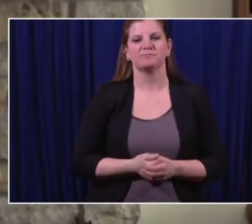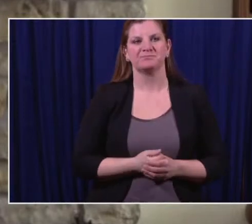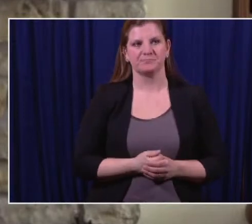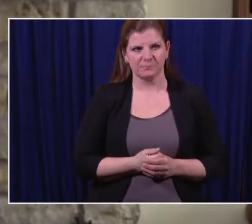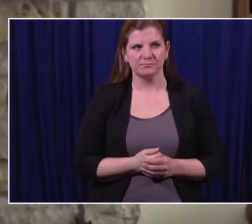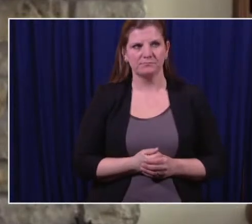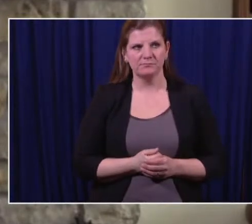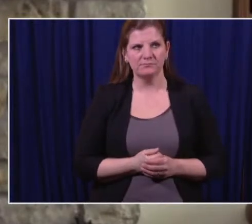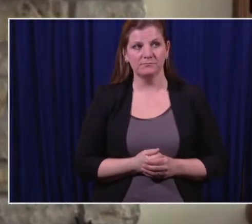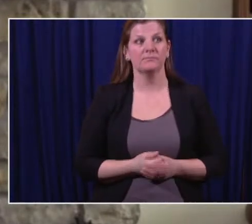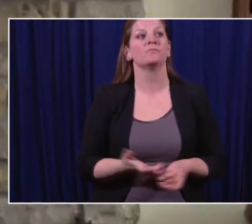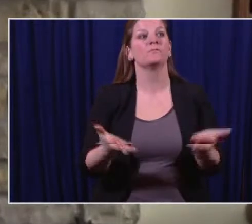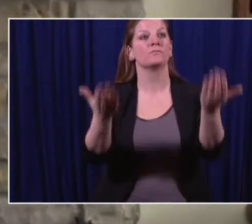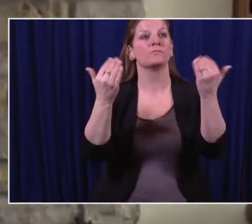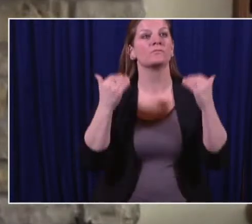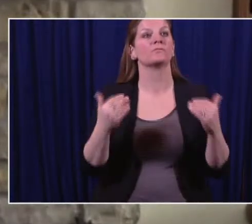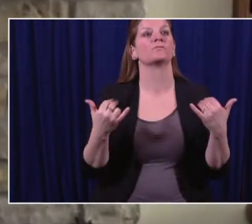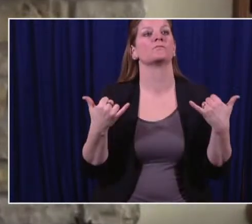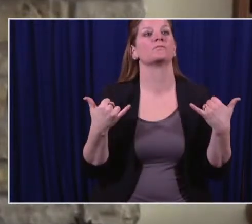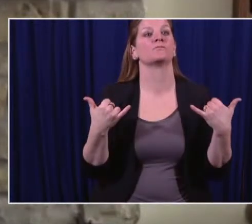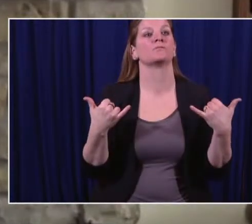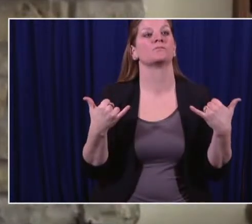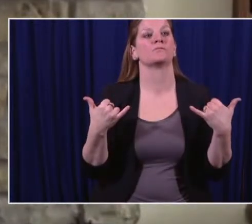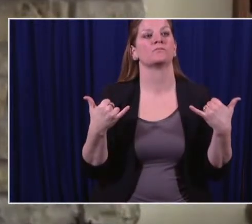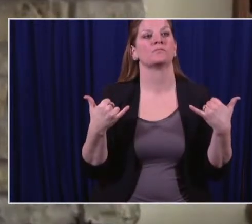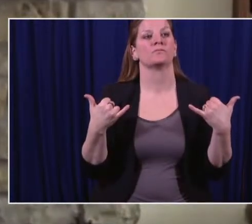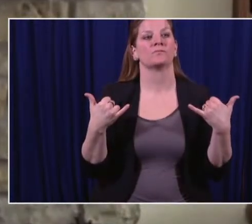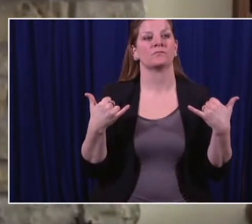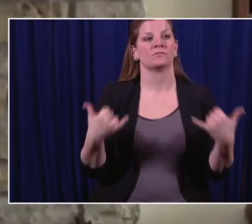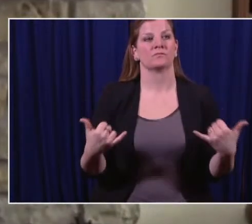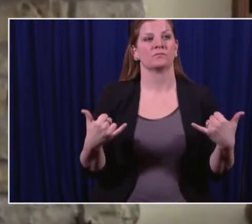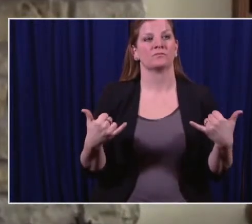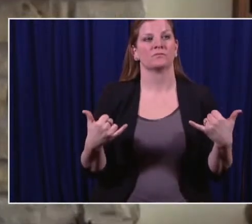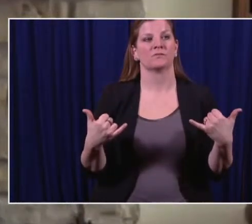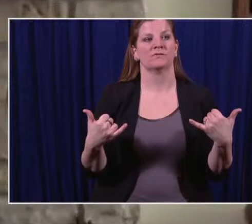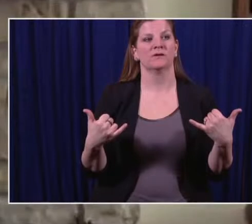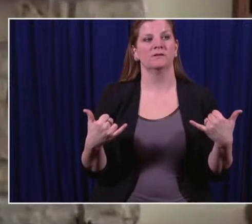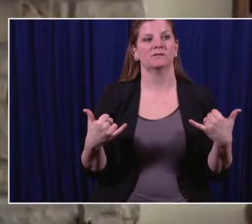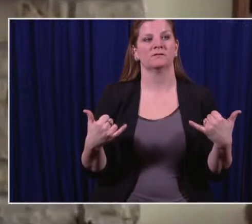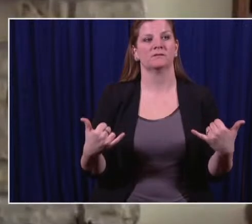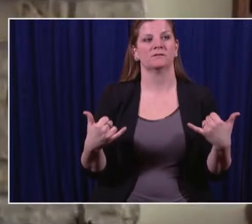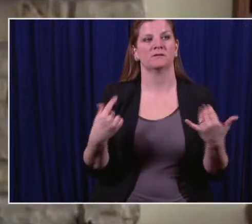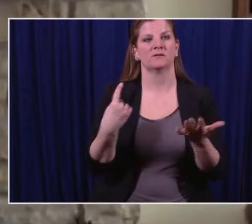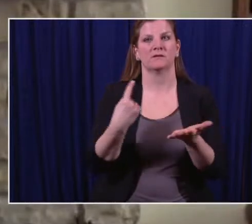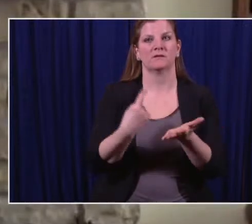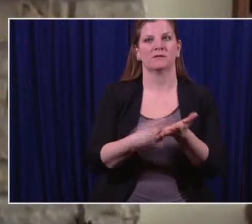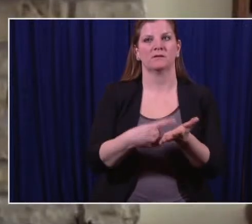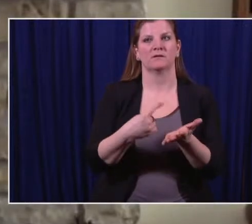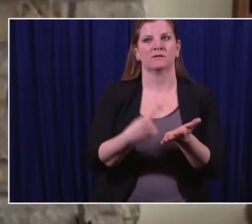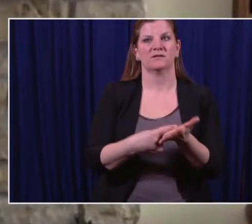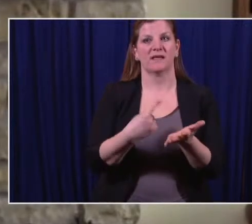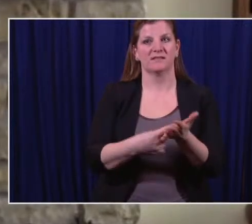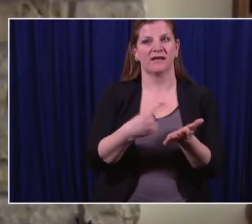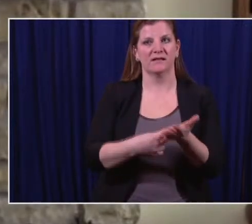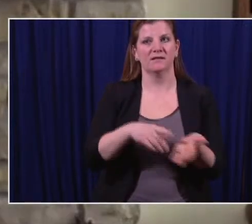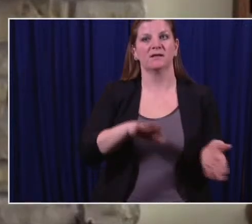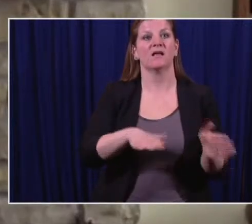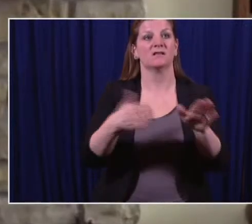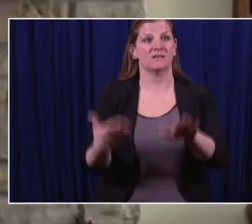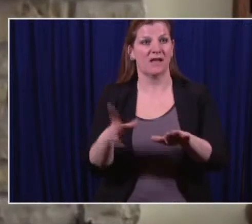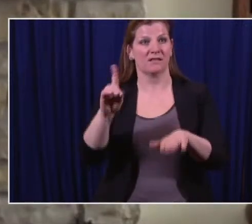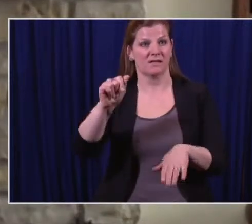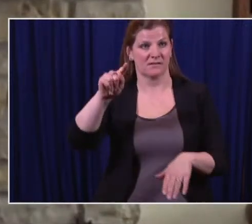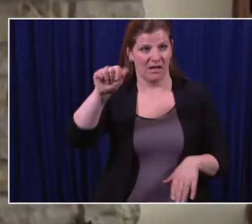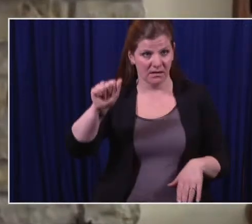Now a word about the death data audit. The Ohio Auditor of State, Keith Faber, and his team have been actively engaged in audit of the